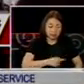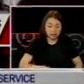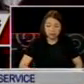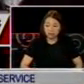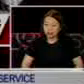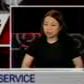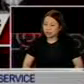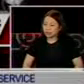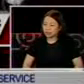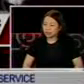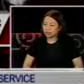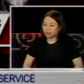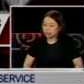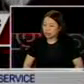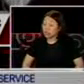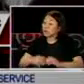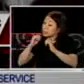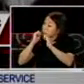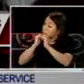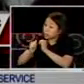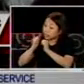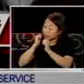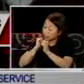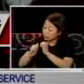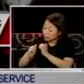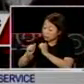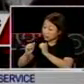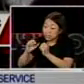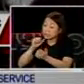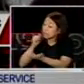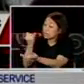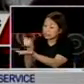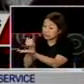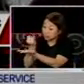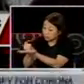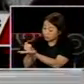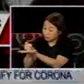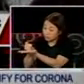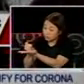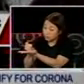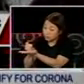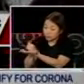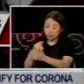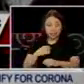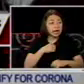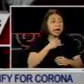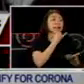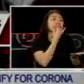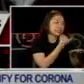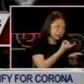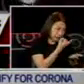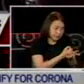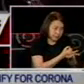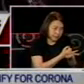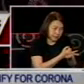But they are not income in your classification? They are income po.